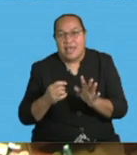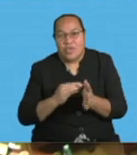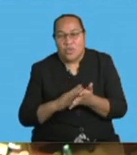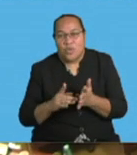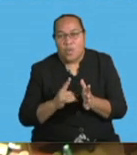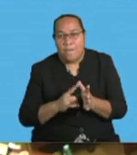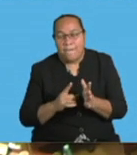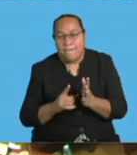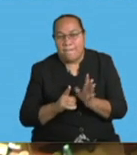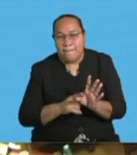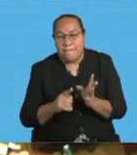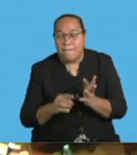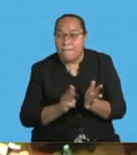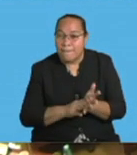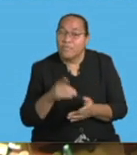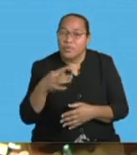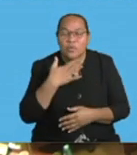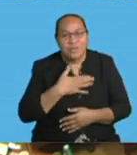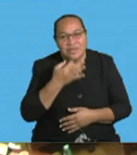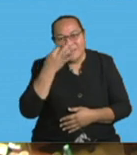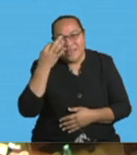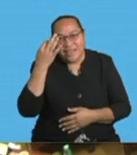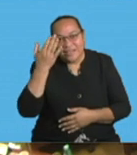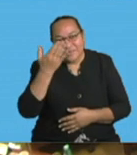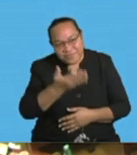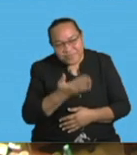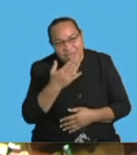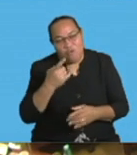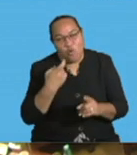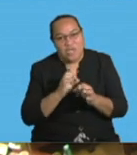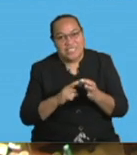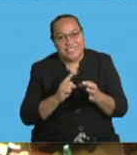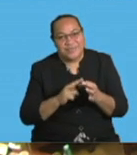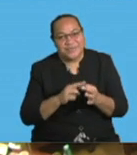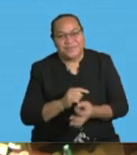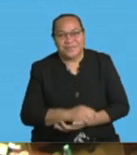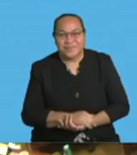Thank you, Mr. Speaker, sir. I thank the honourable member for this question. Mr. Speaker, sir,